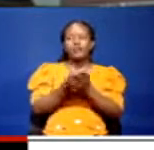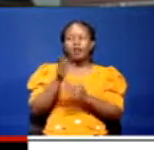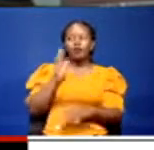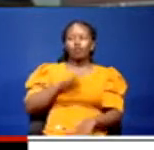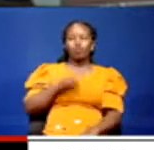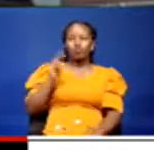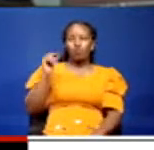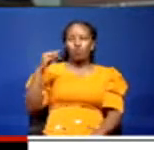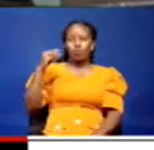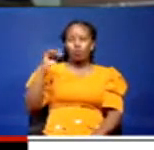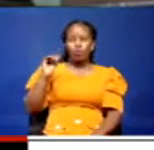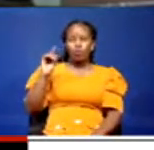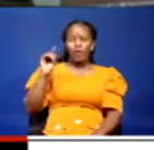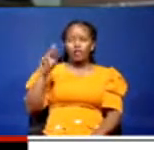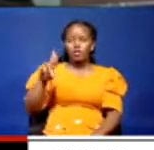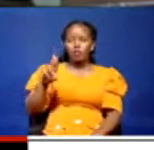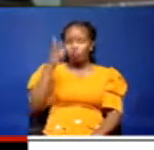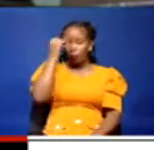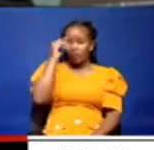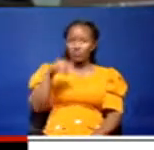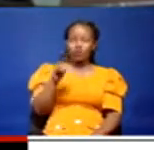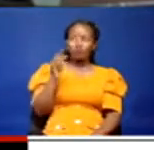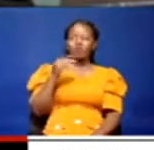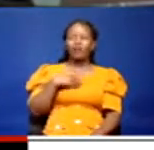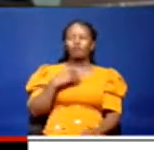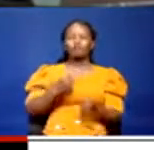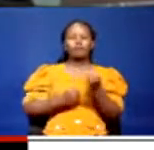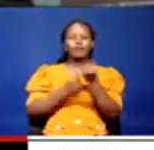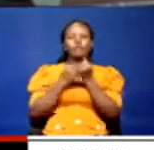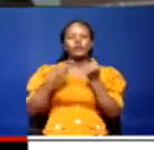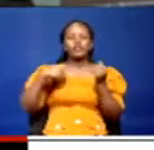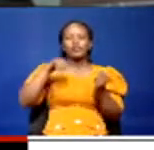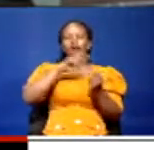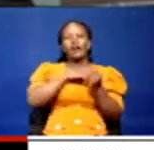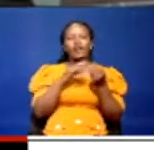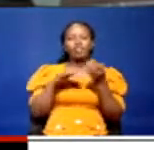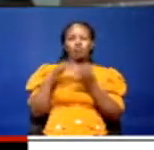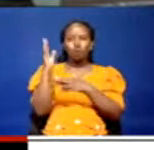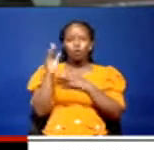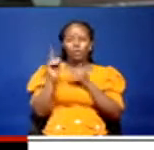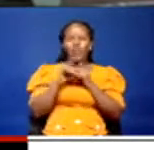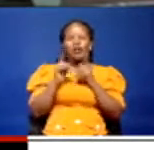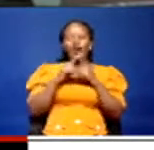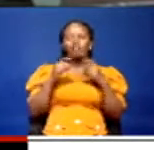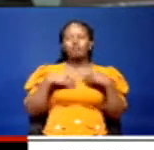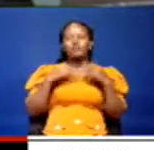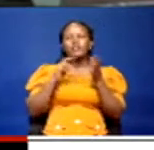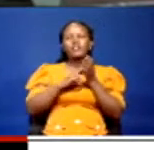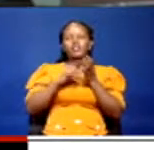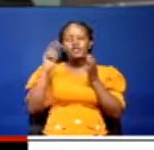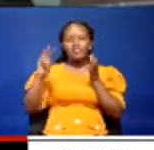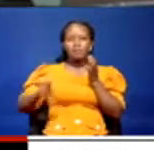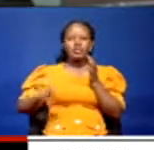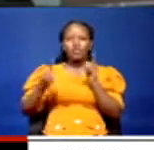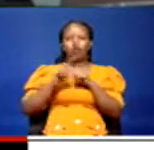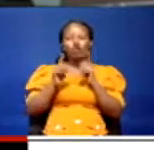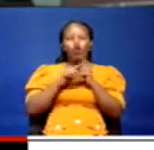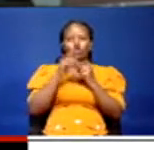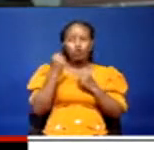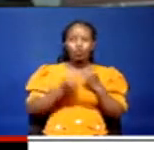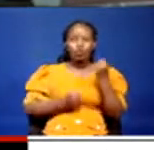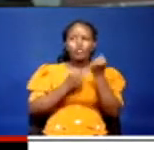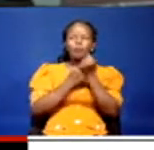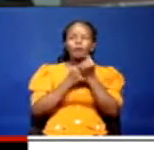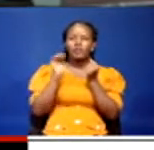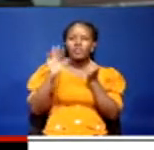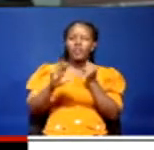way. She has been bigger than herself and this nation. She's been able to step aside and to even support her sister